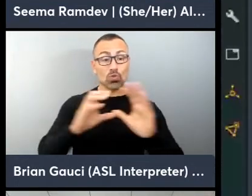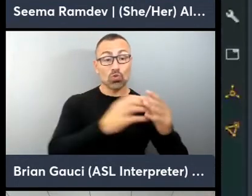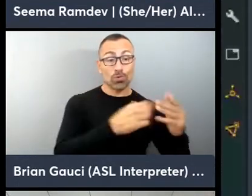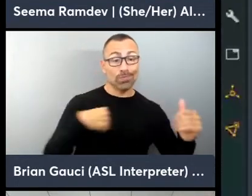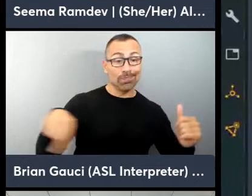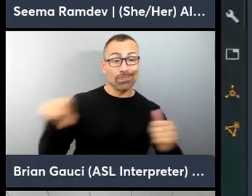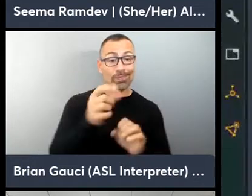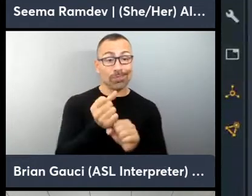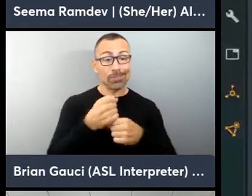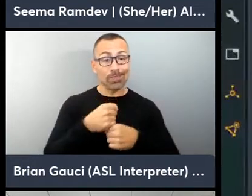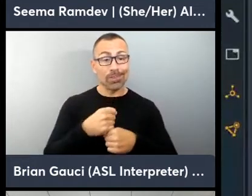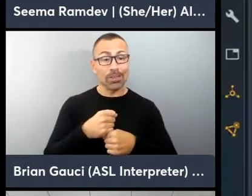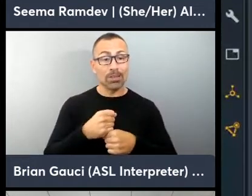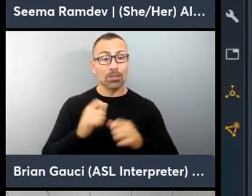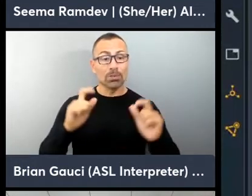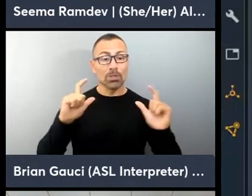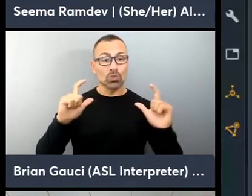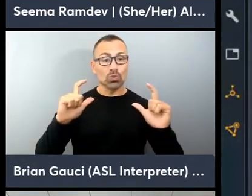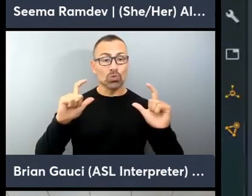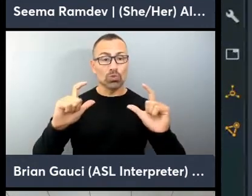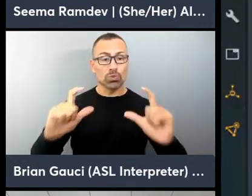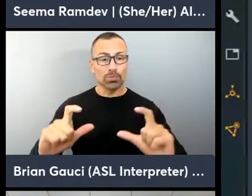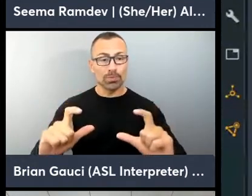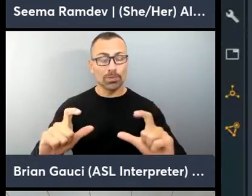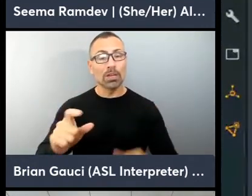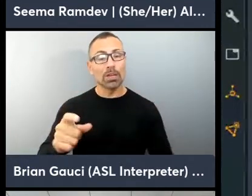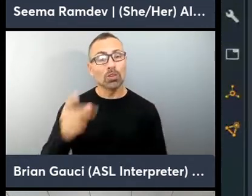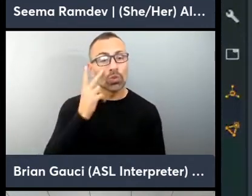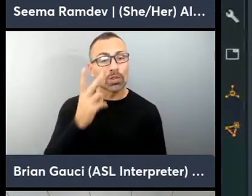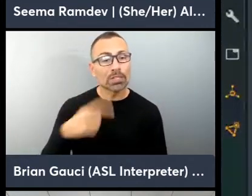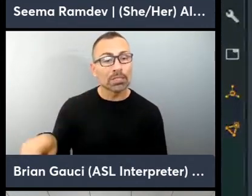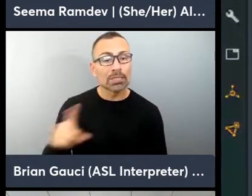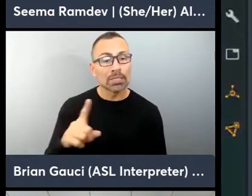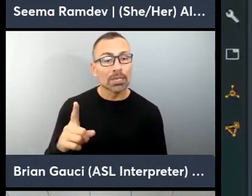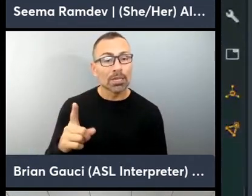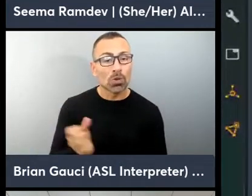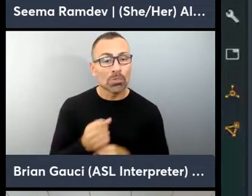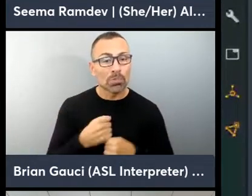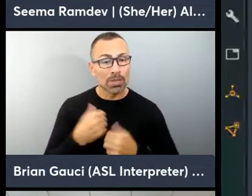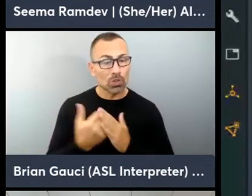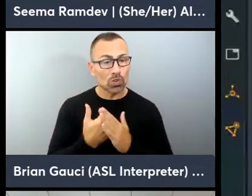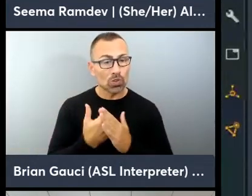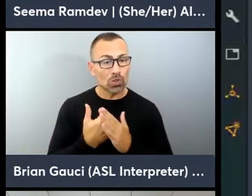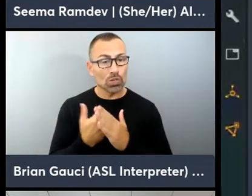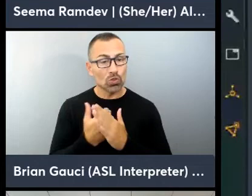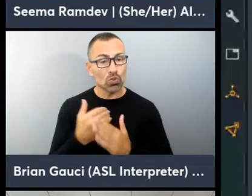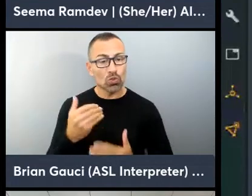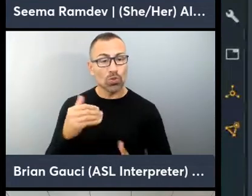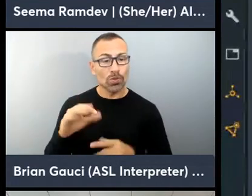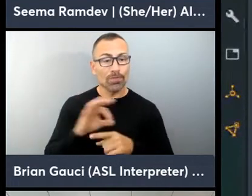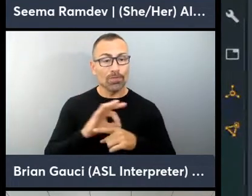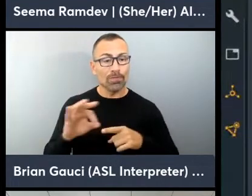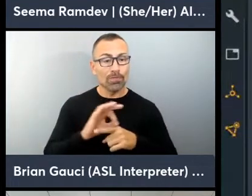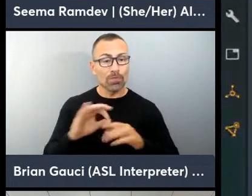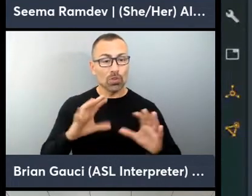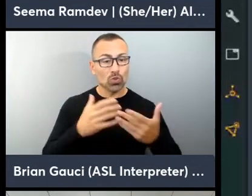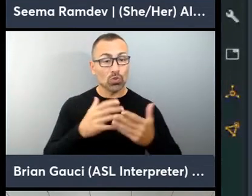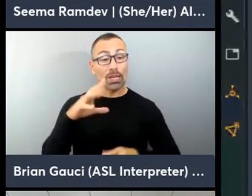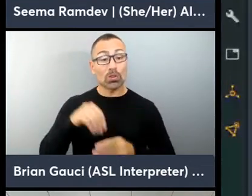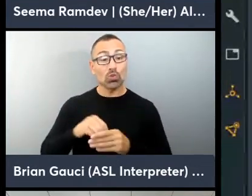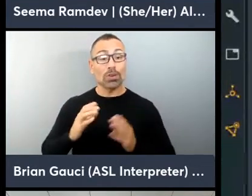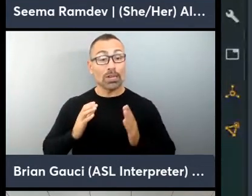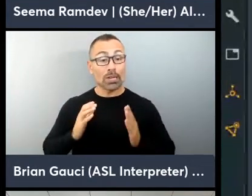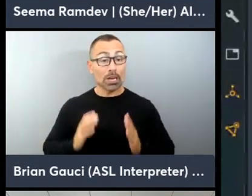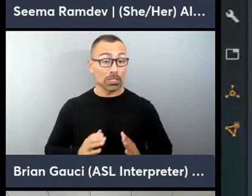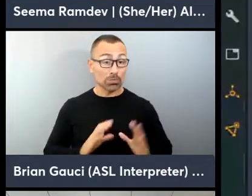second, you can see 1 or 2 minutes ago, we created these new feature groups, including the customer one that we just